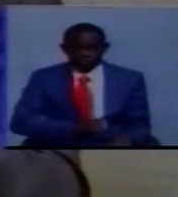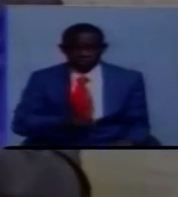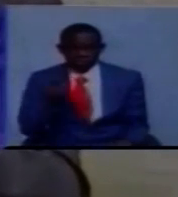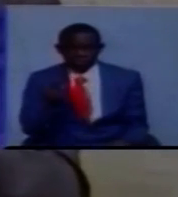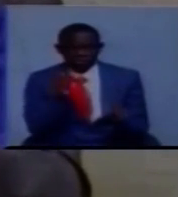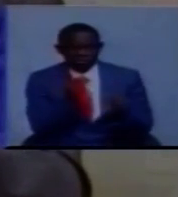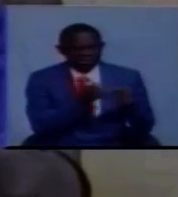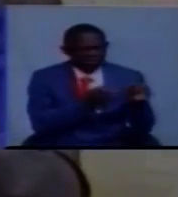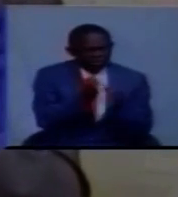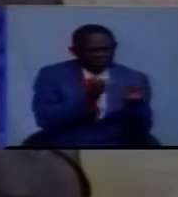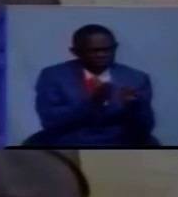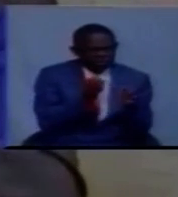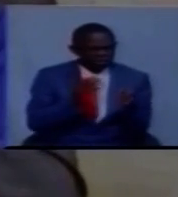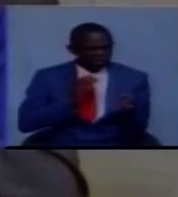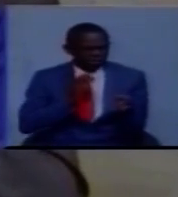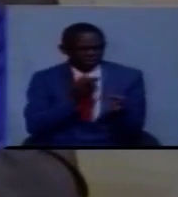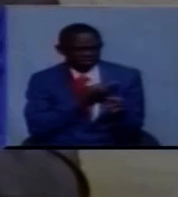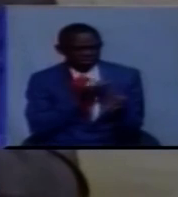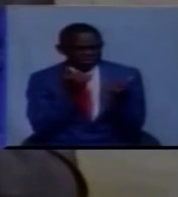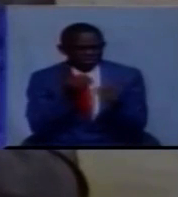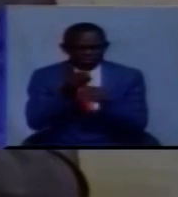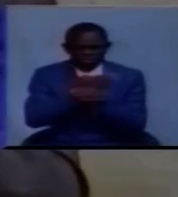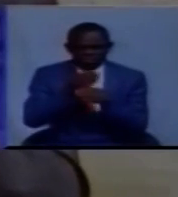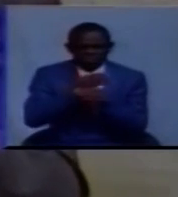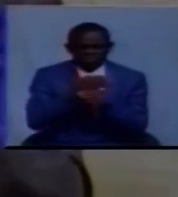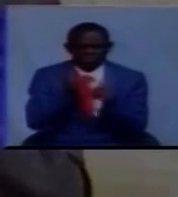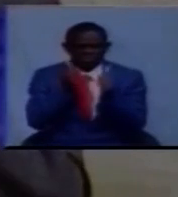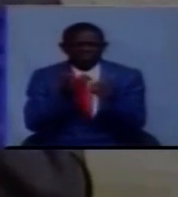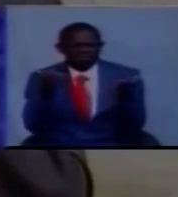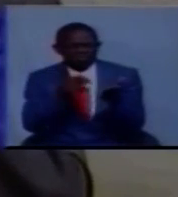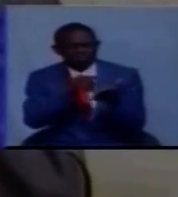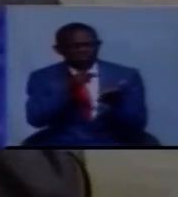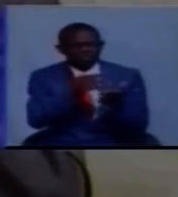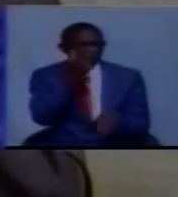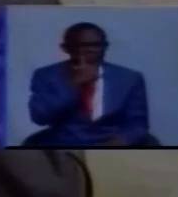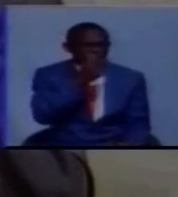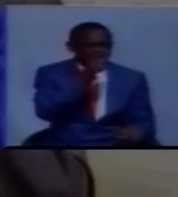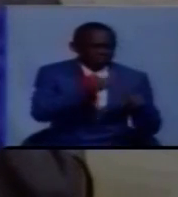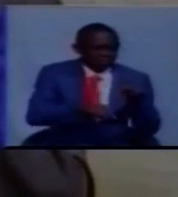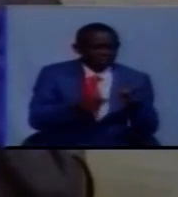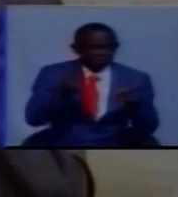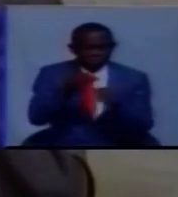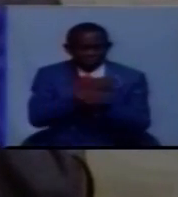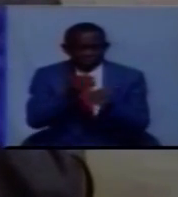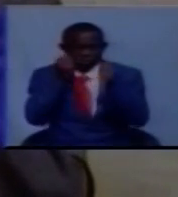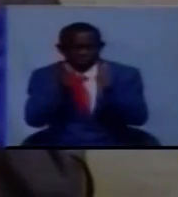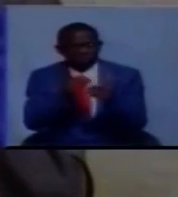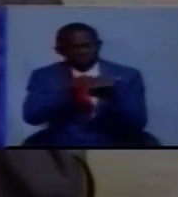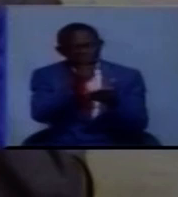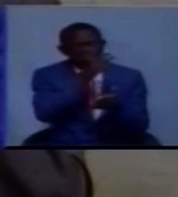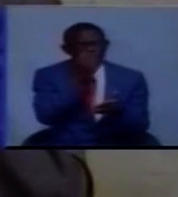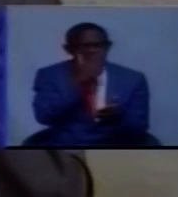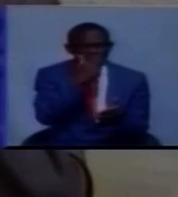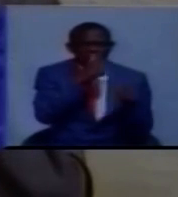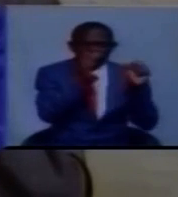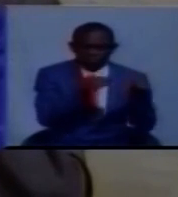period, maybe can we have a waiver, then we can pay this, and then as we grow, we should be able to pay the minimum wage. But all the companies that we know